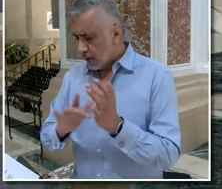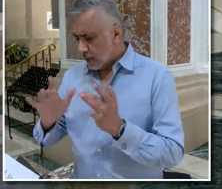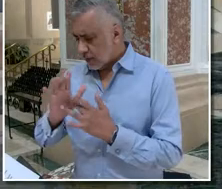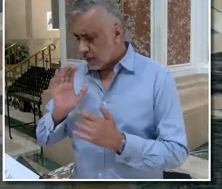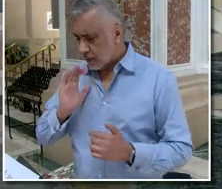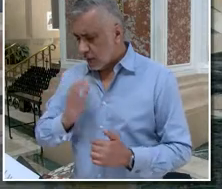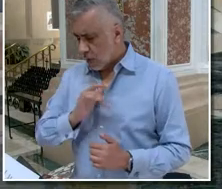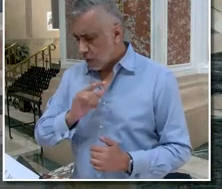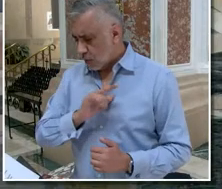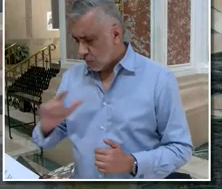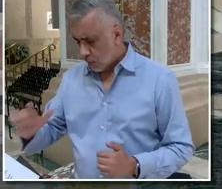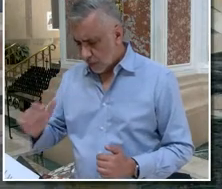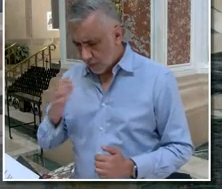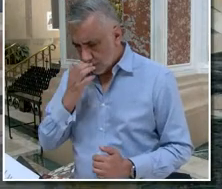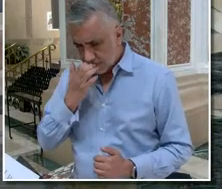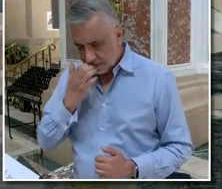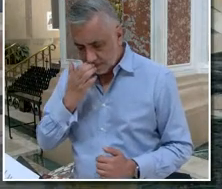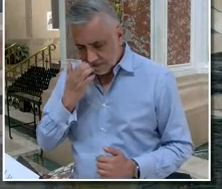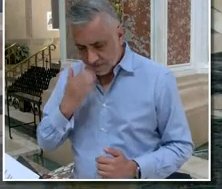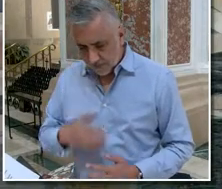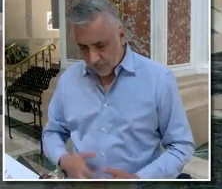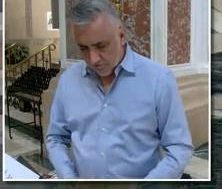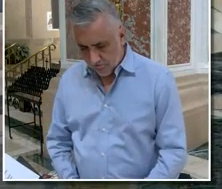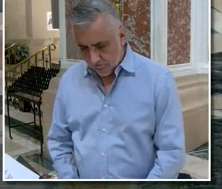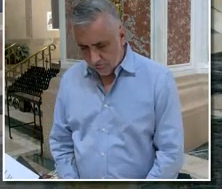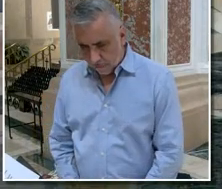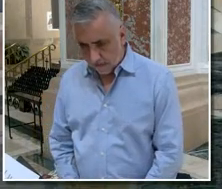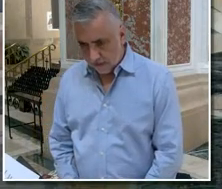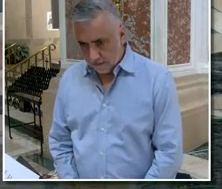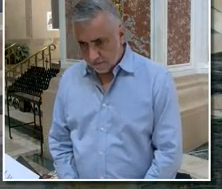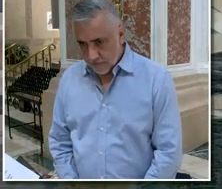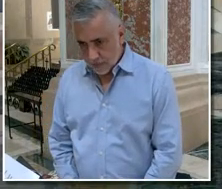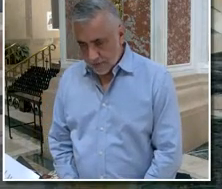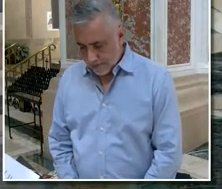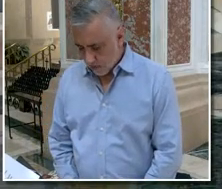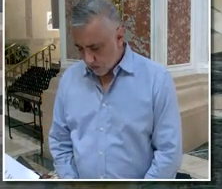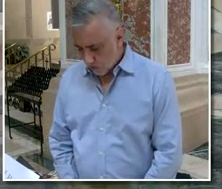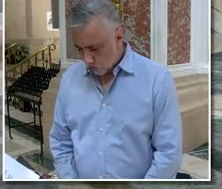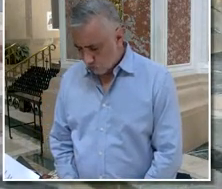our Lord. Let us kneel.